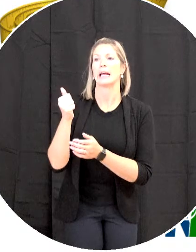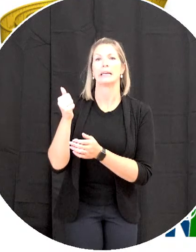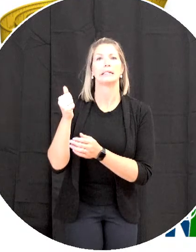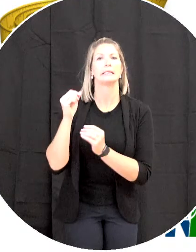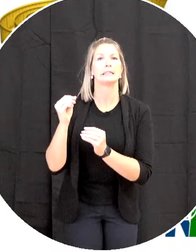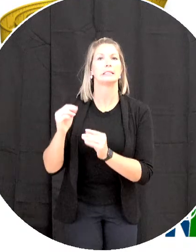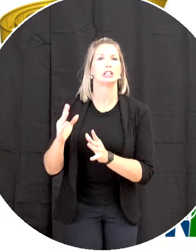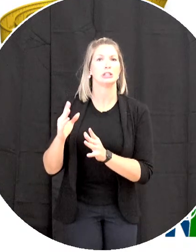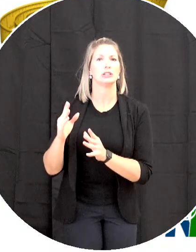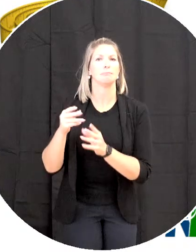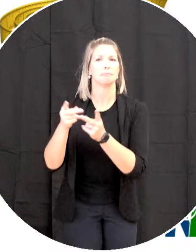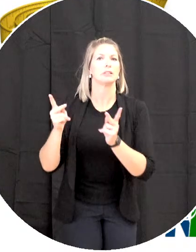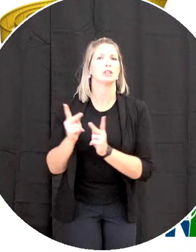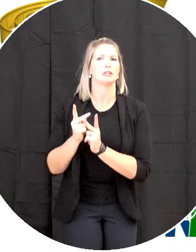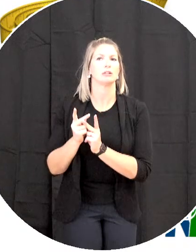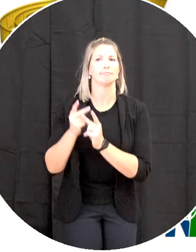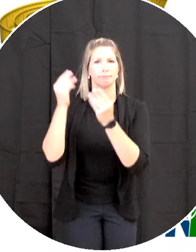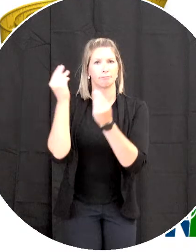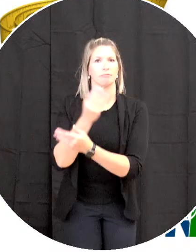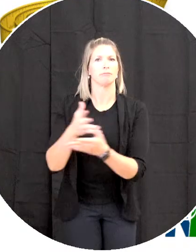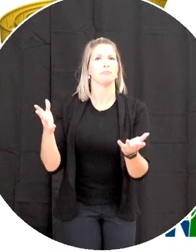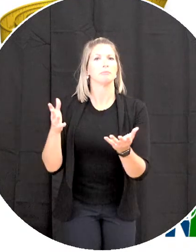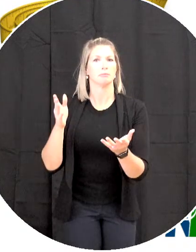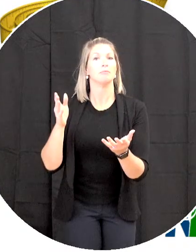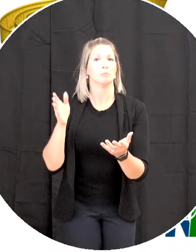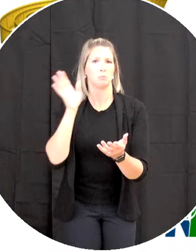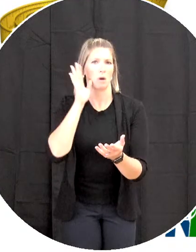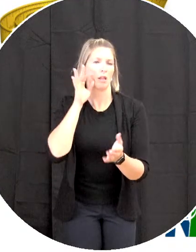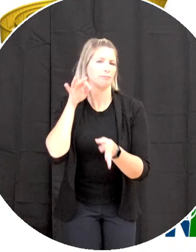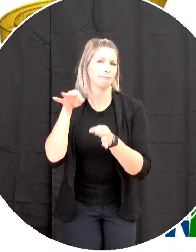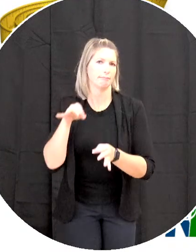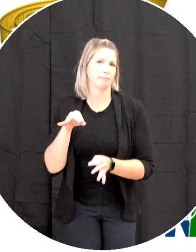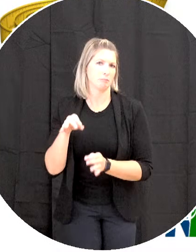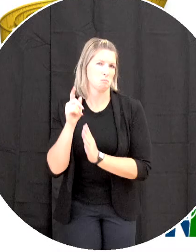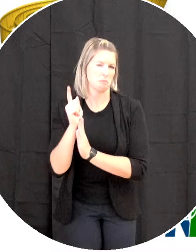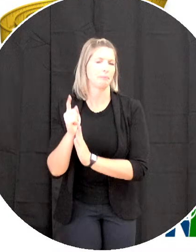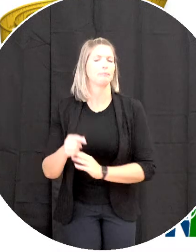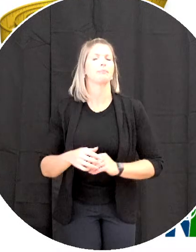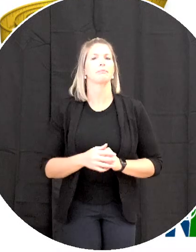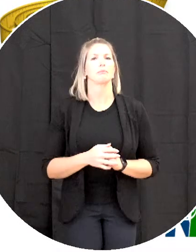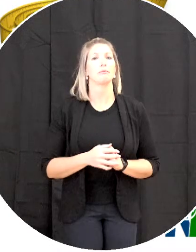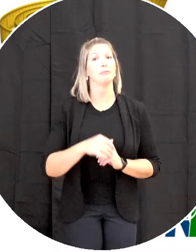September 3rd. We're working through other issues as time progresses.